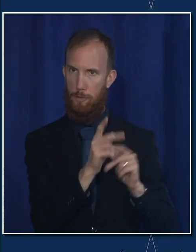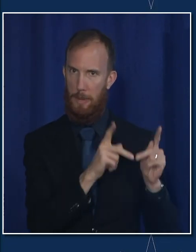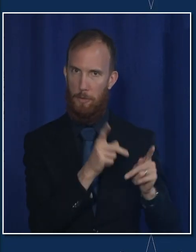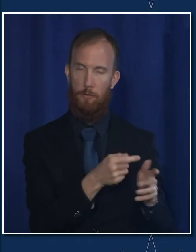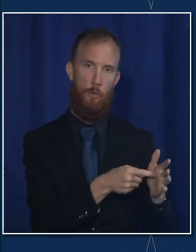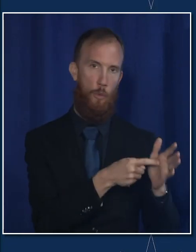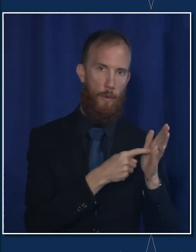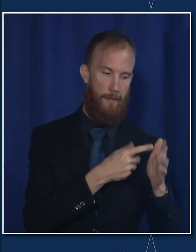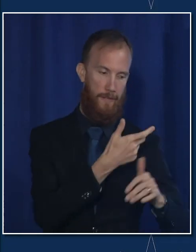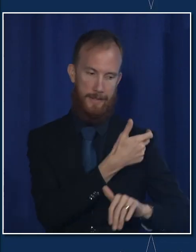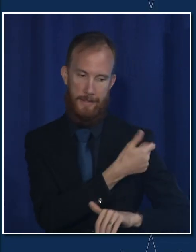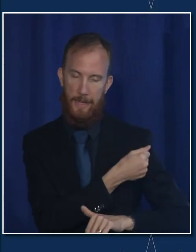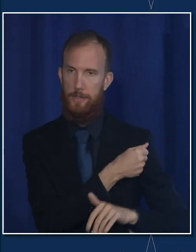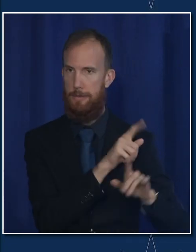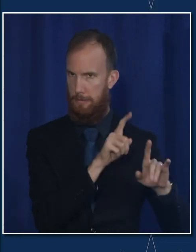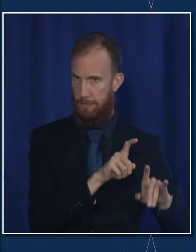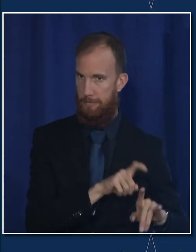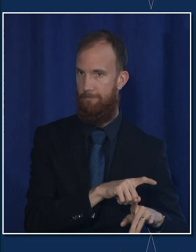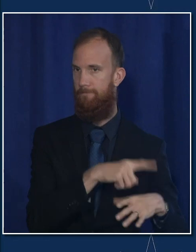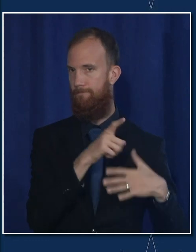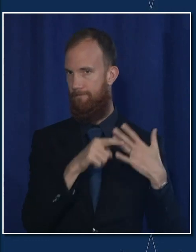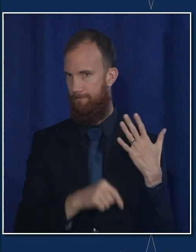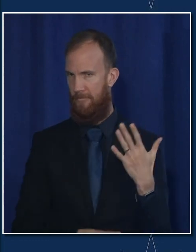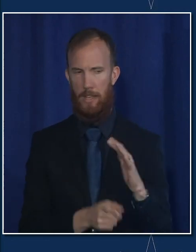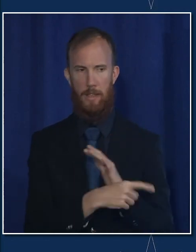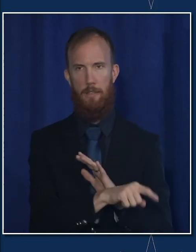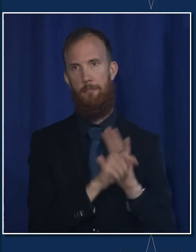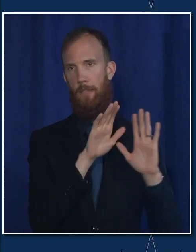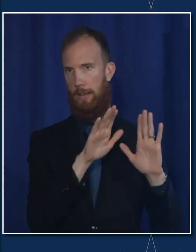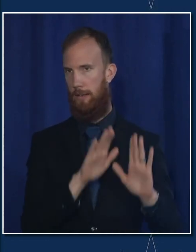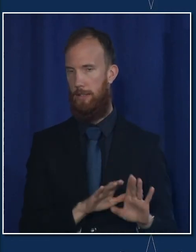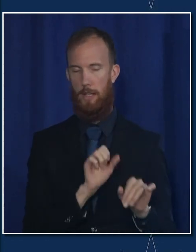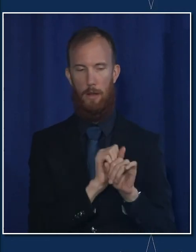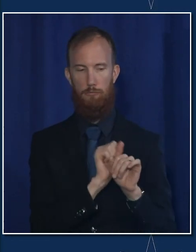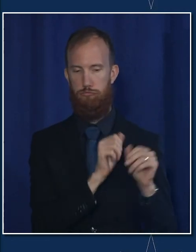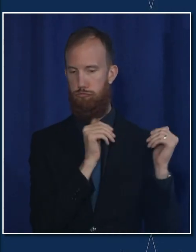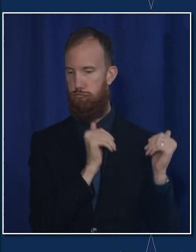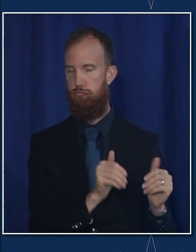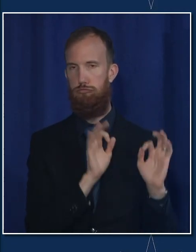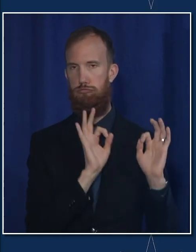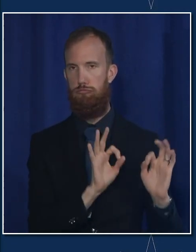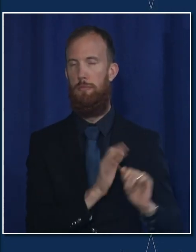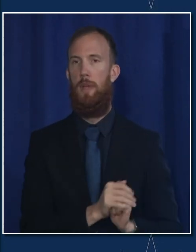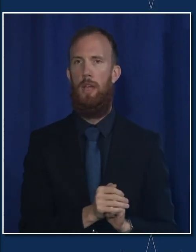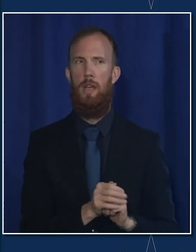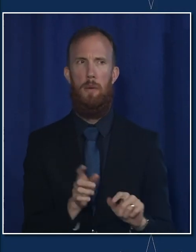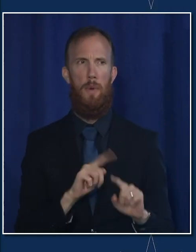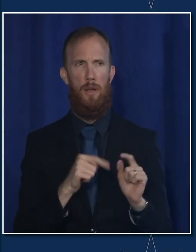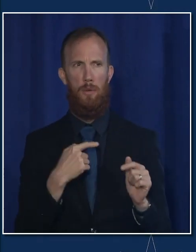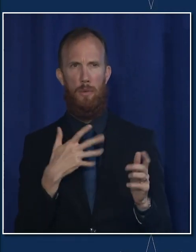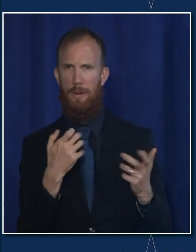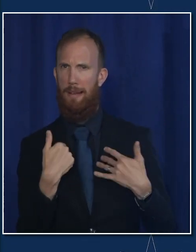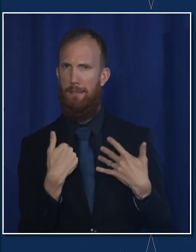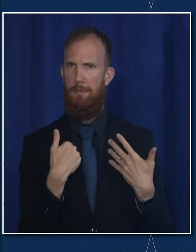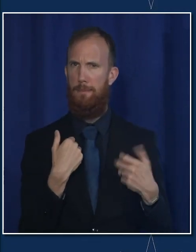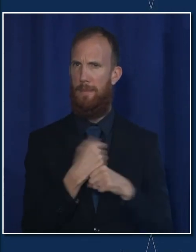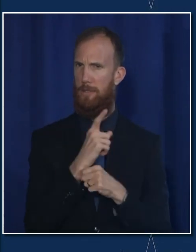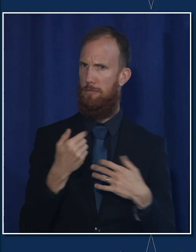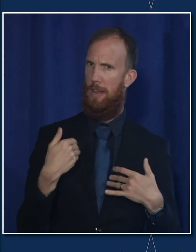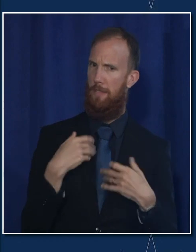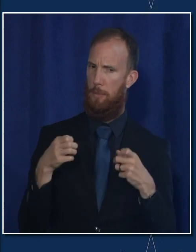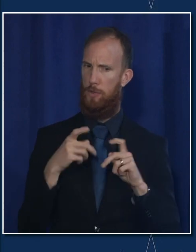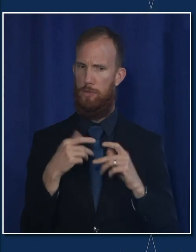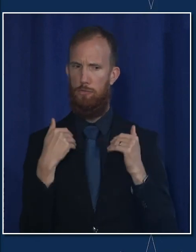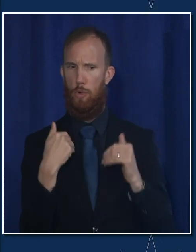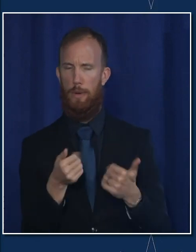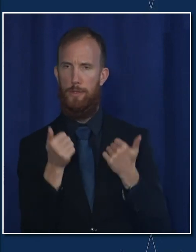terms of limiting that risk. But we felt that we wanted to have an opportunity to detect, potential cases that were associated